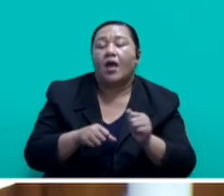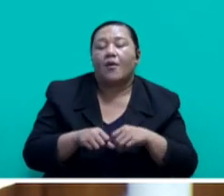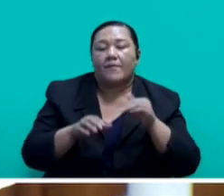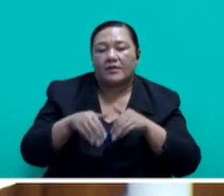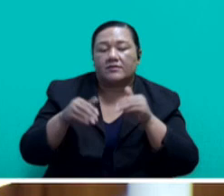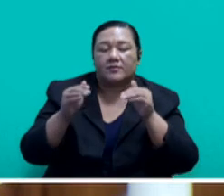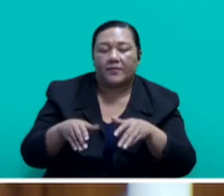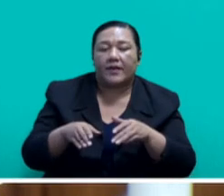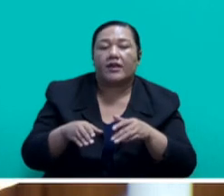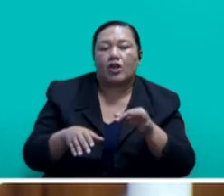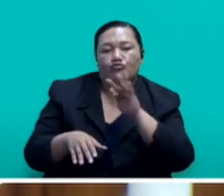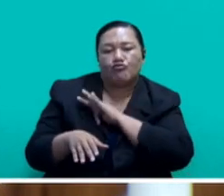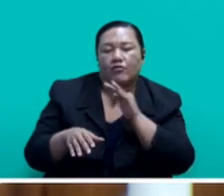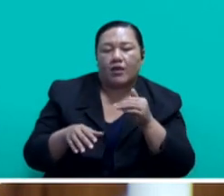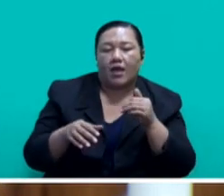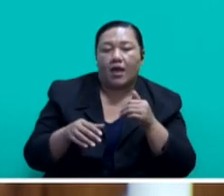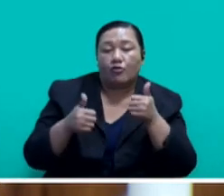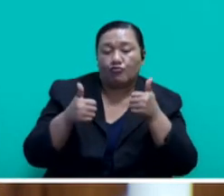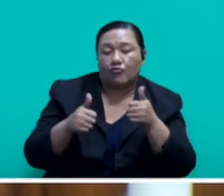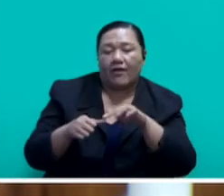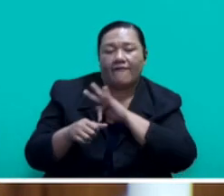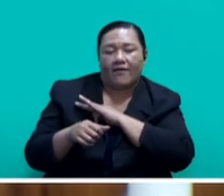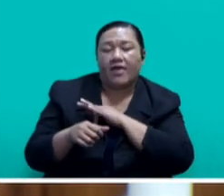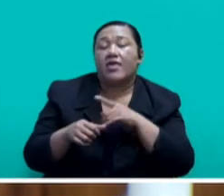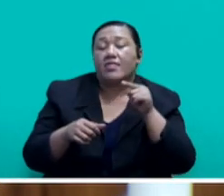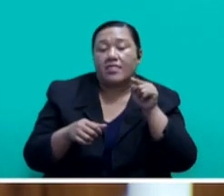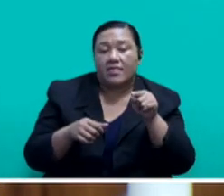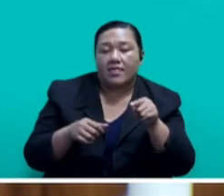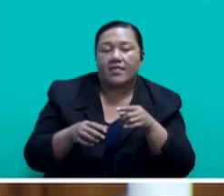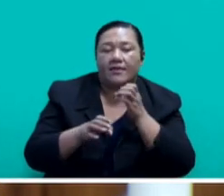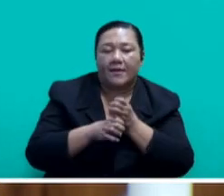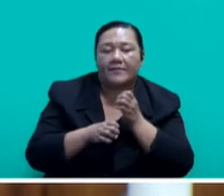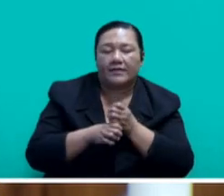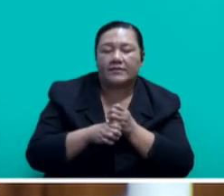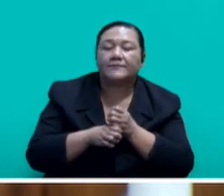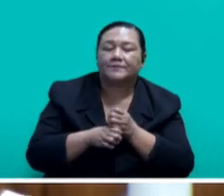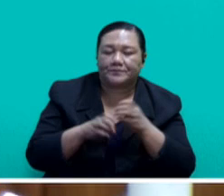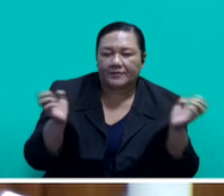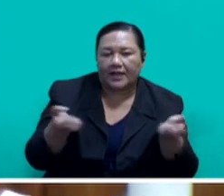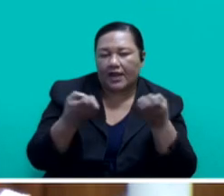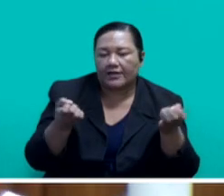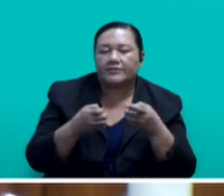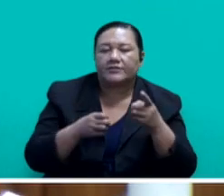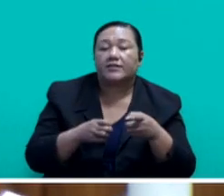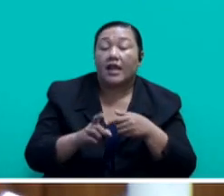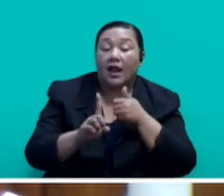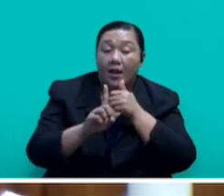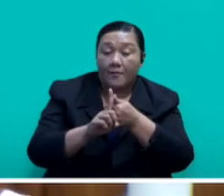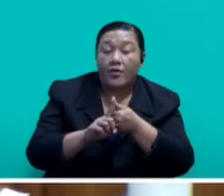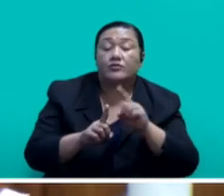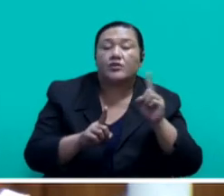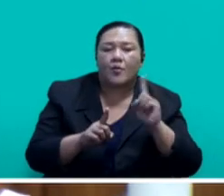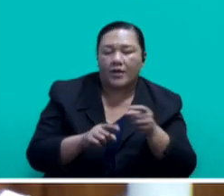faith employment relations to be at the center of discussions. As a recognized approach that strengthens